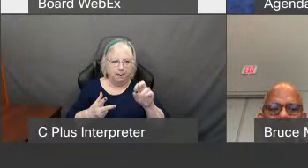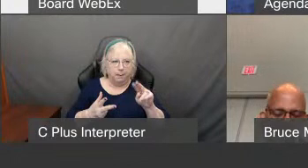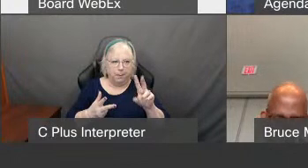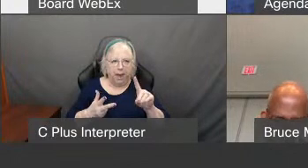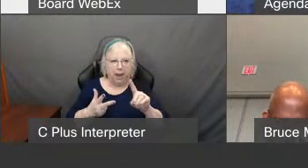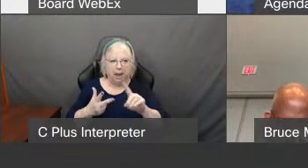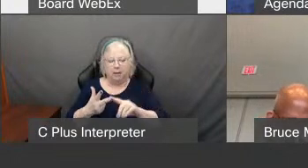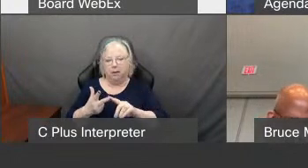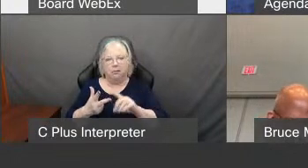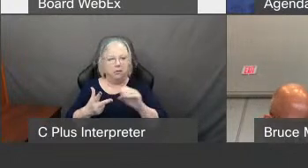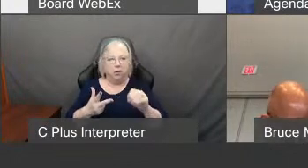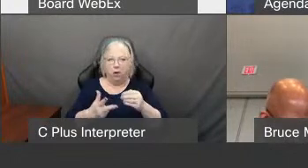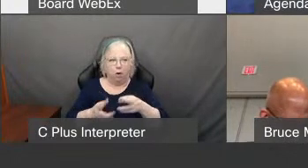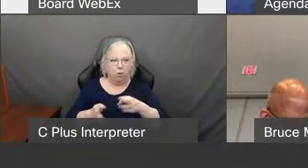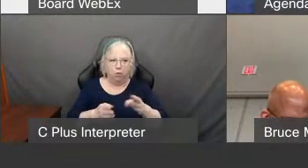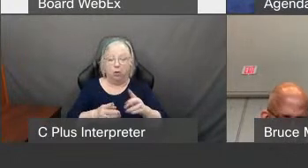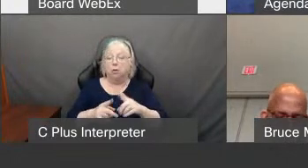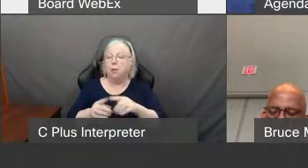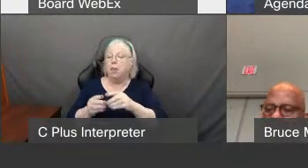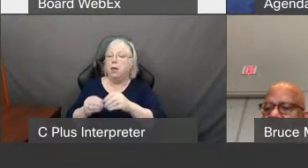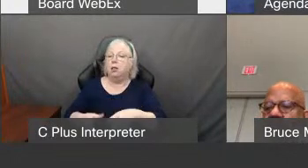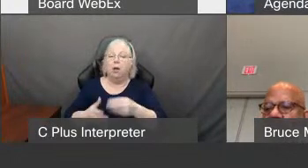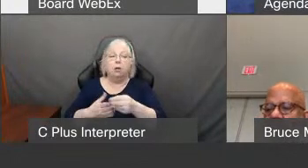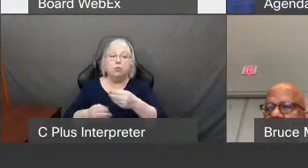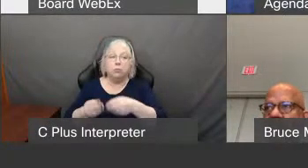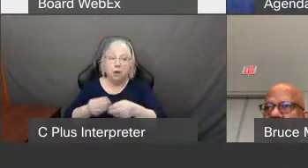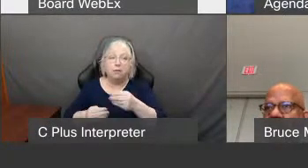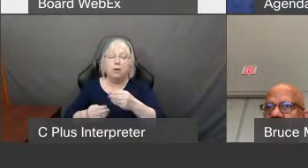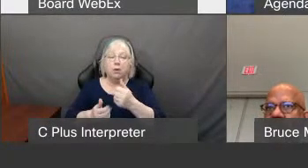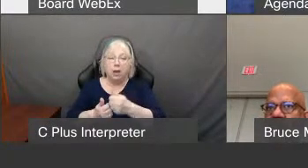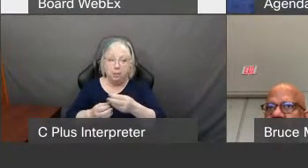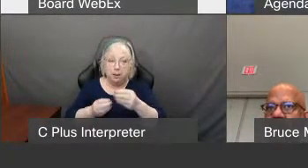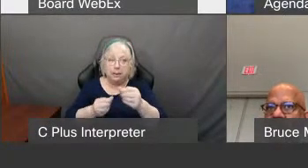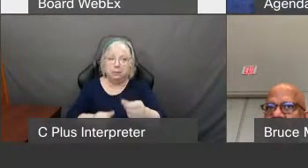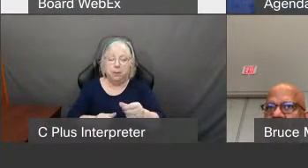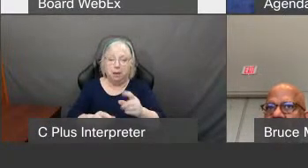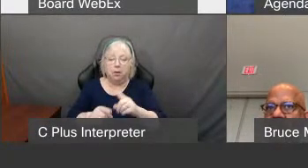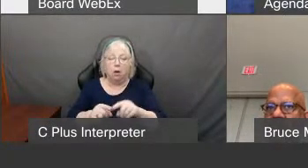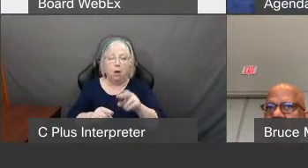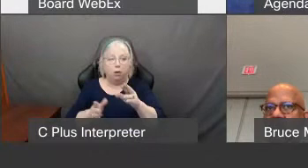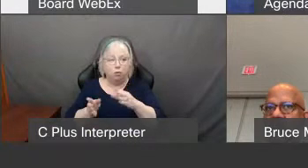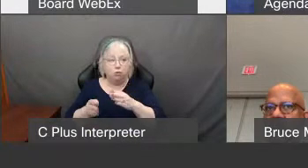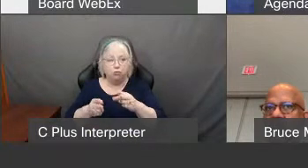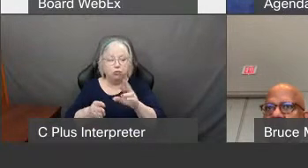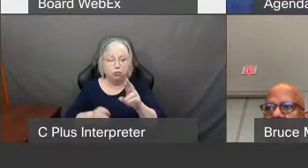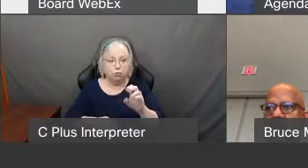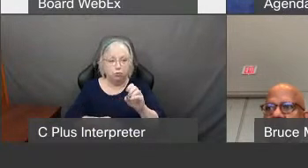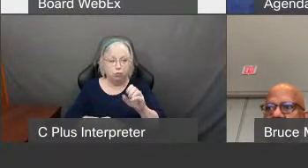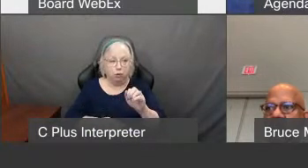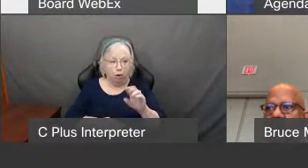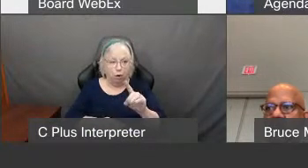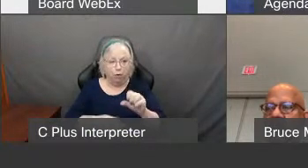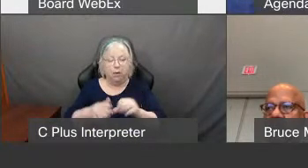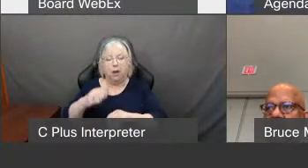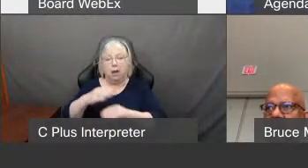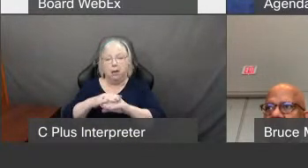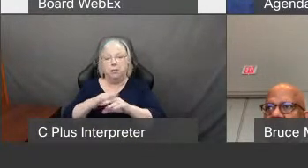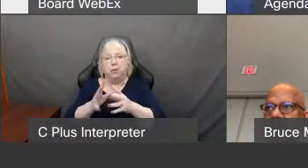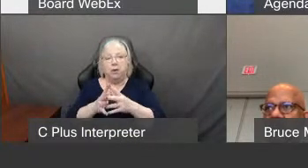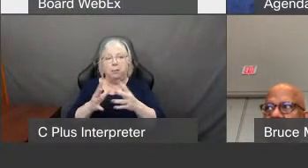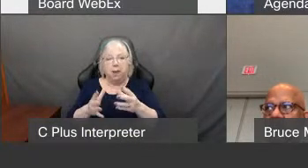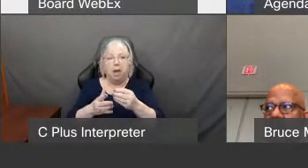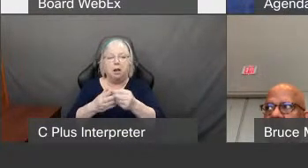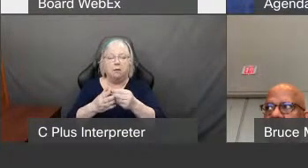lost revenue portion can be spent on roads, up to the amount of your